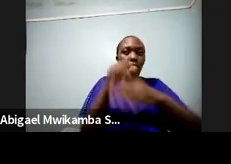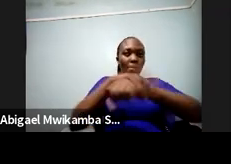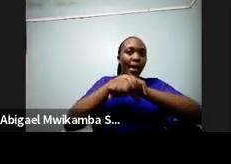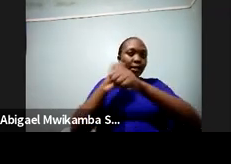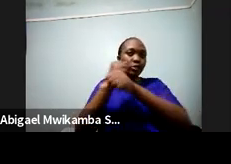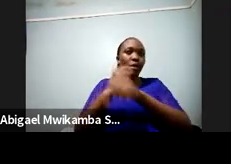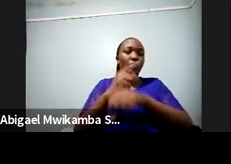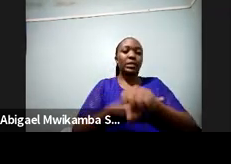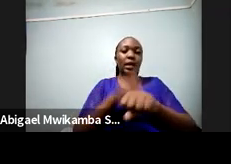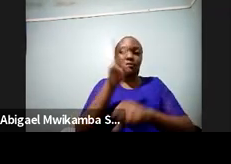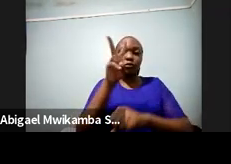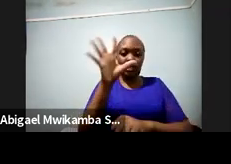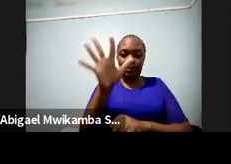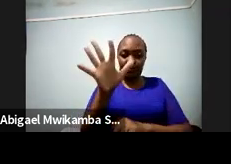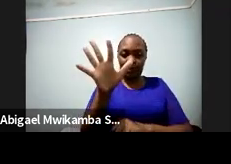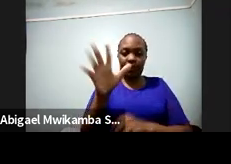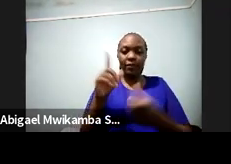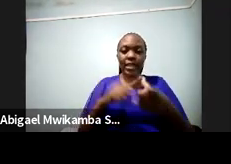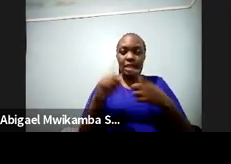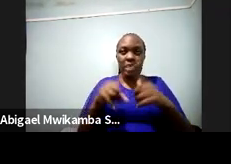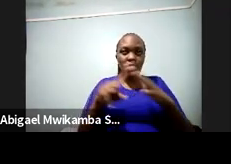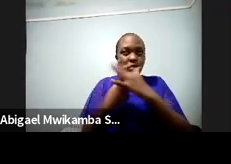and you do that every year,